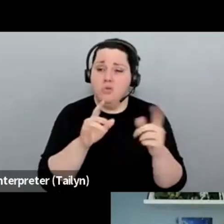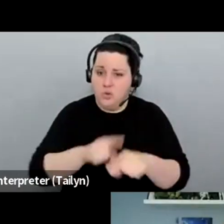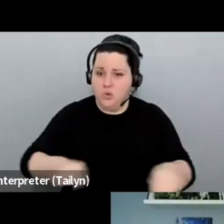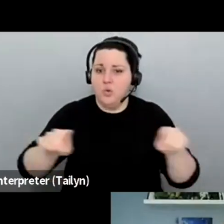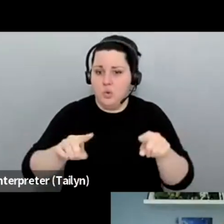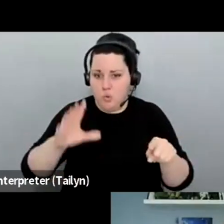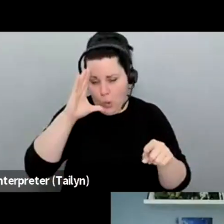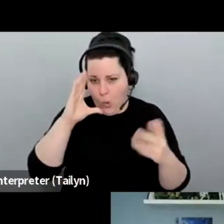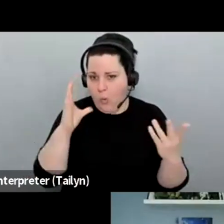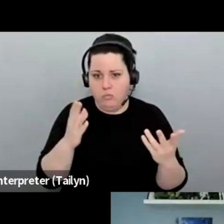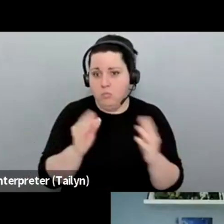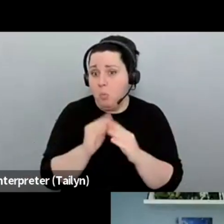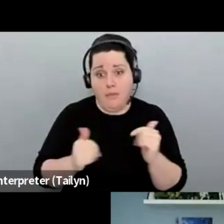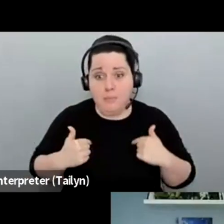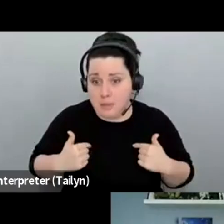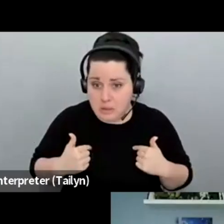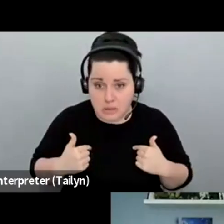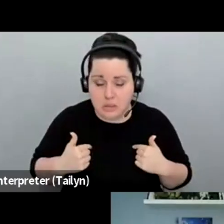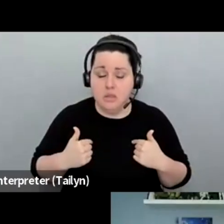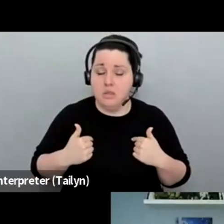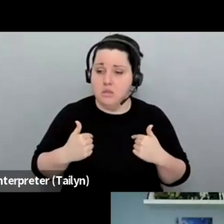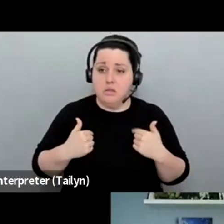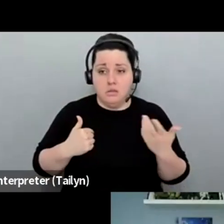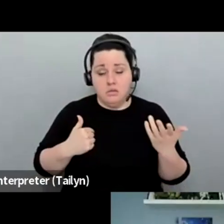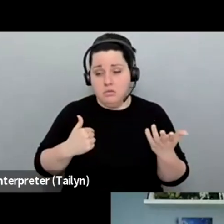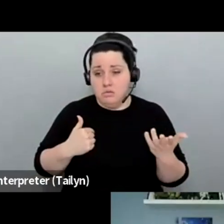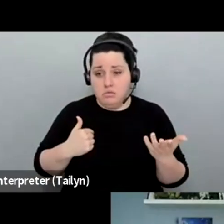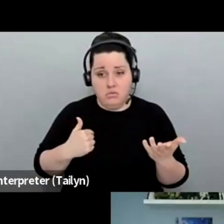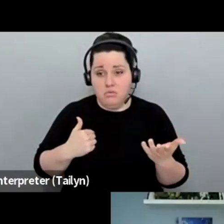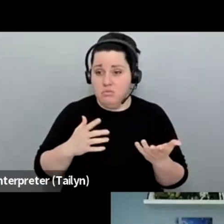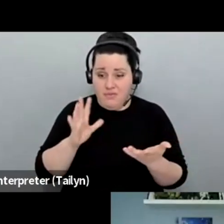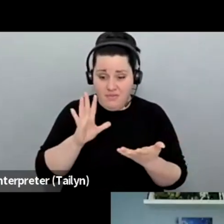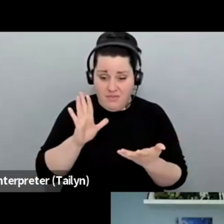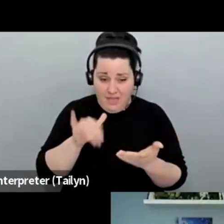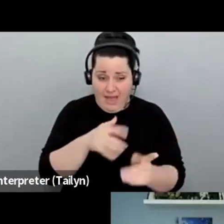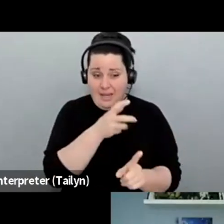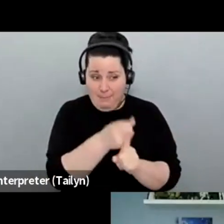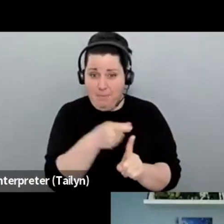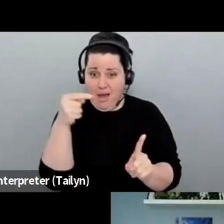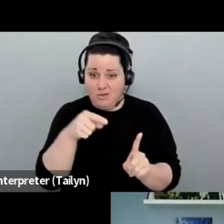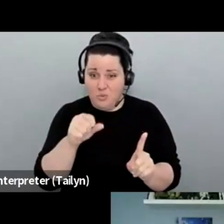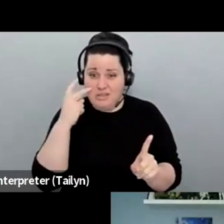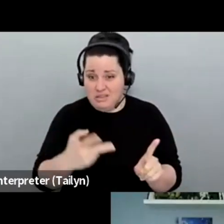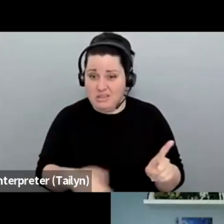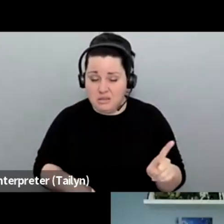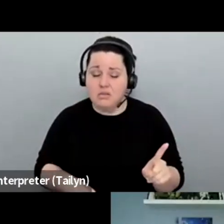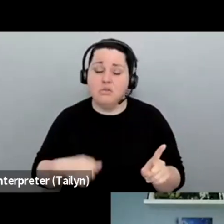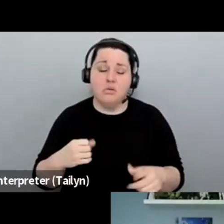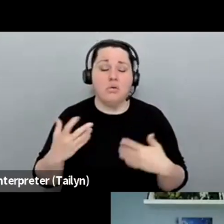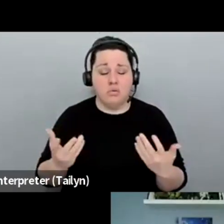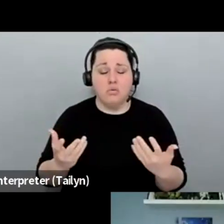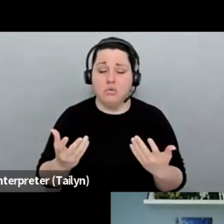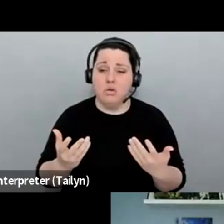know much better than I do exactly what impact that is having. So that is